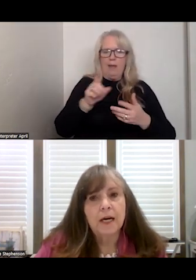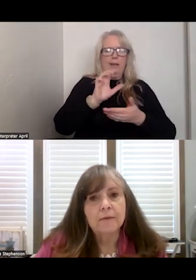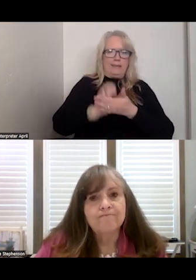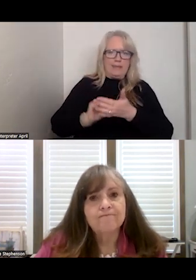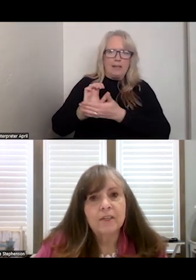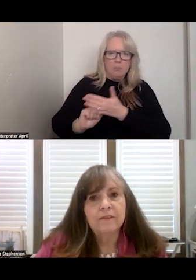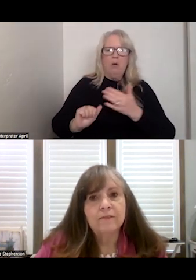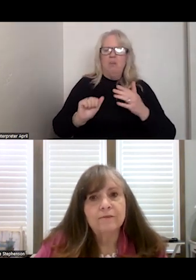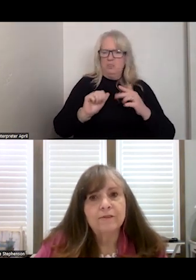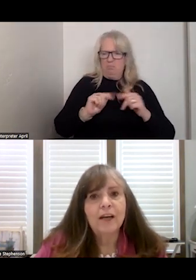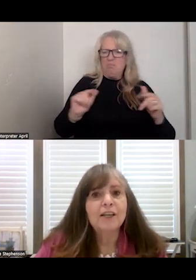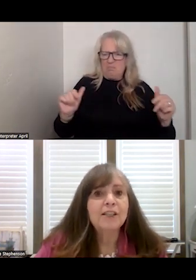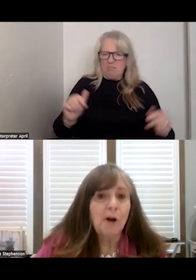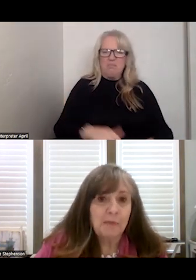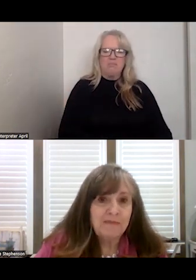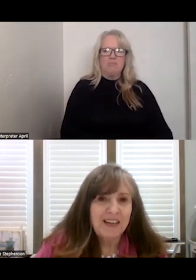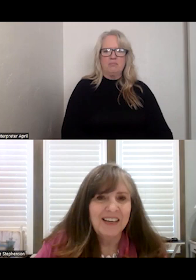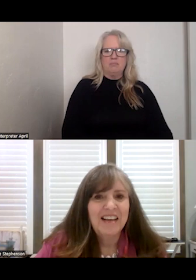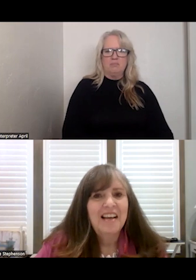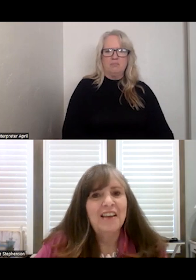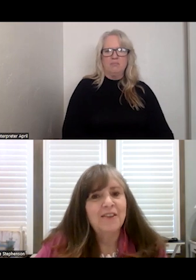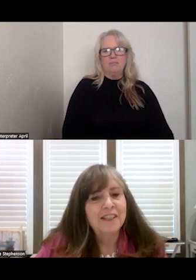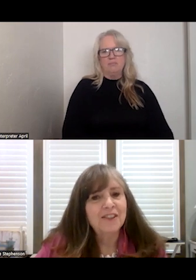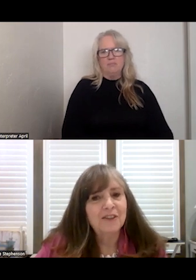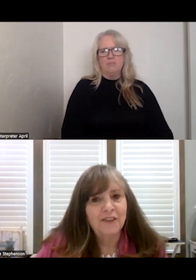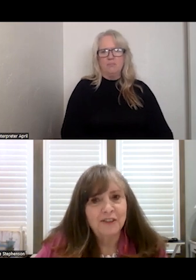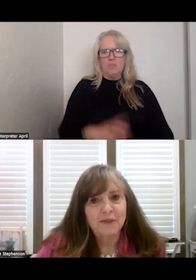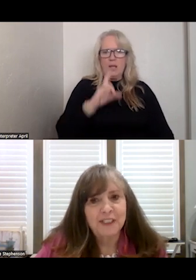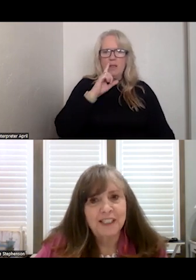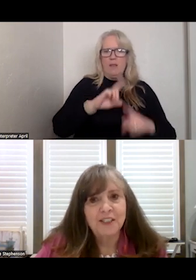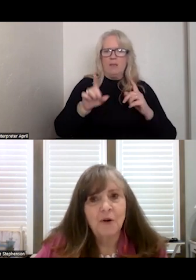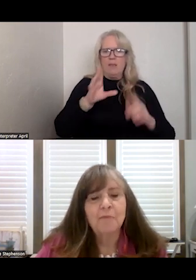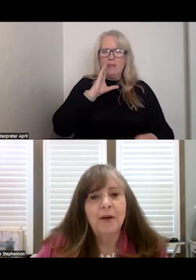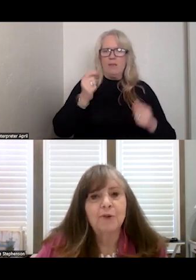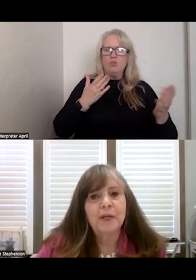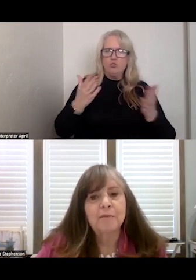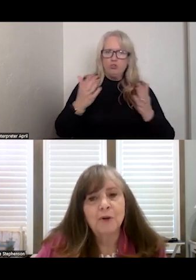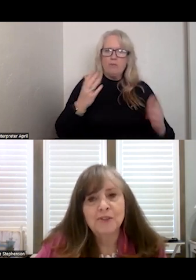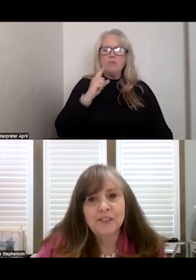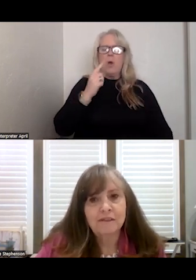it's not uncommon that the physical health services are